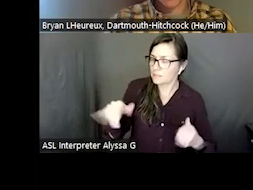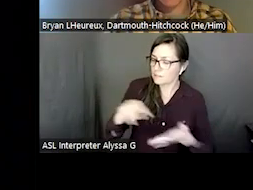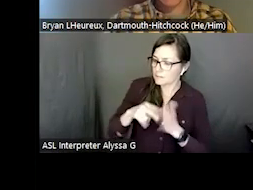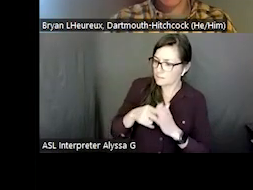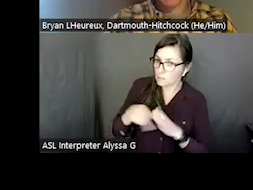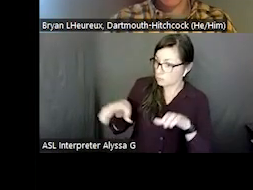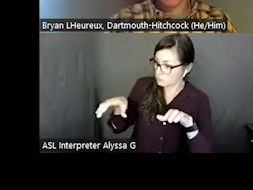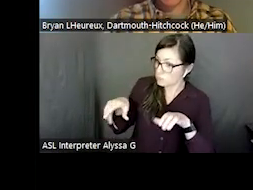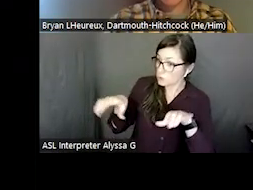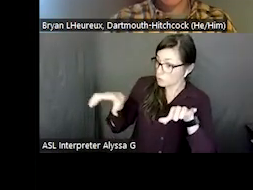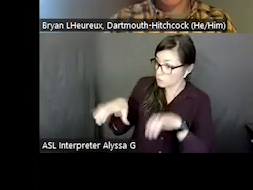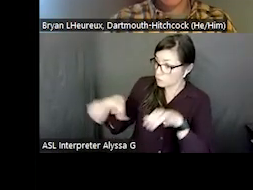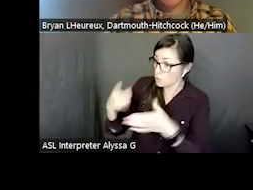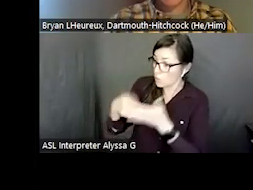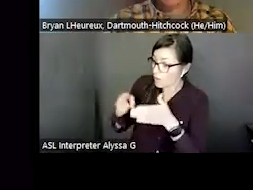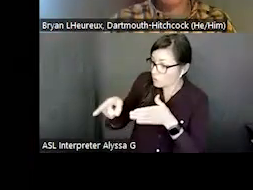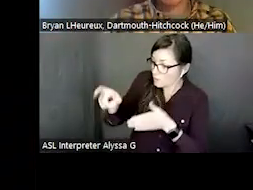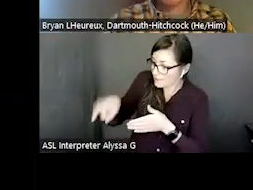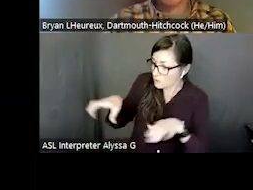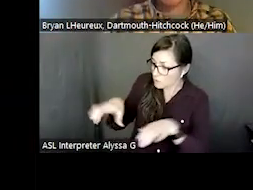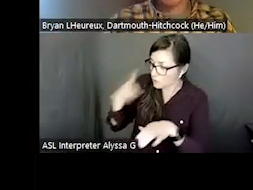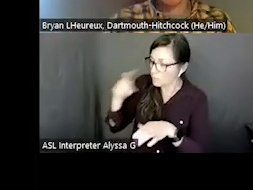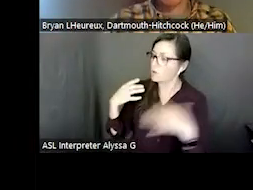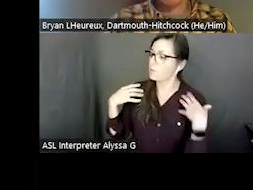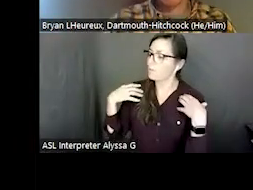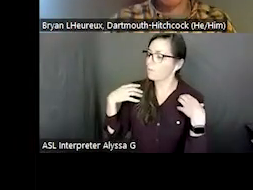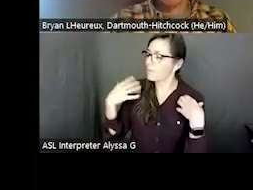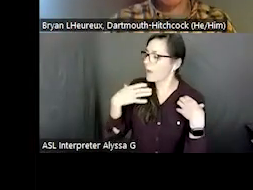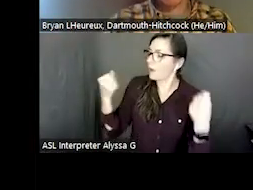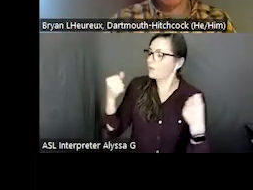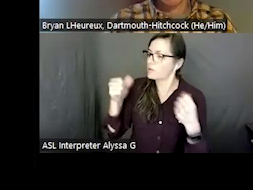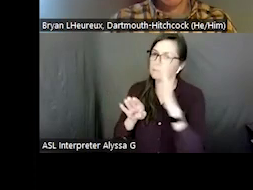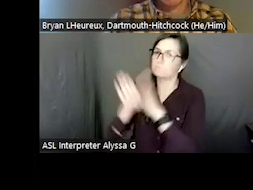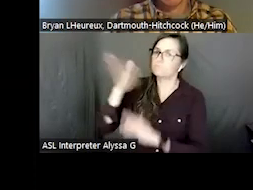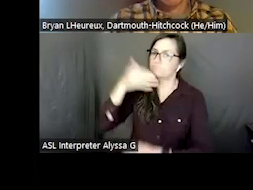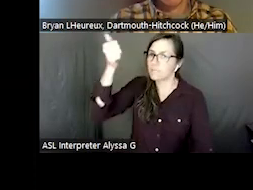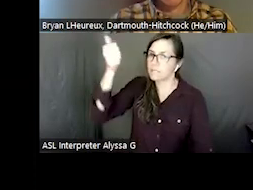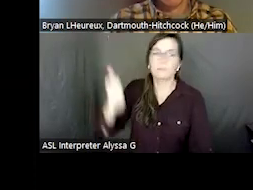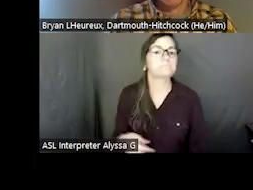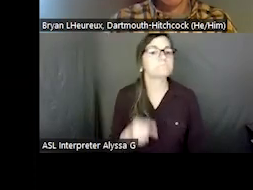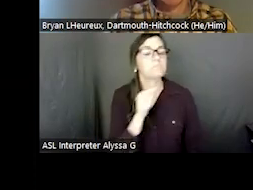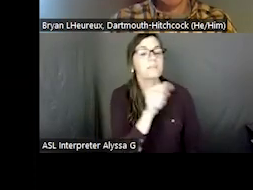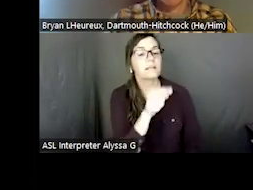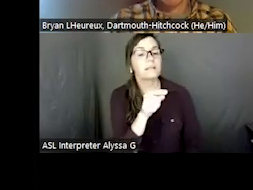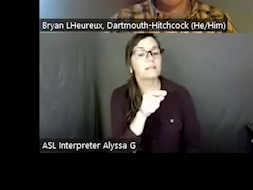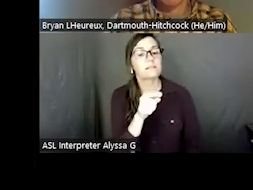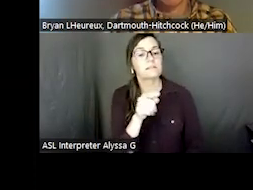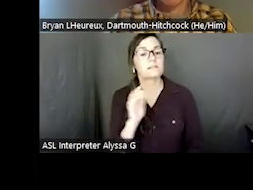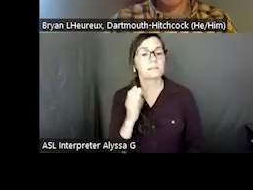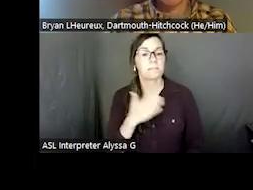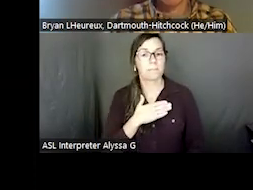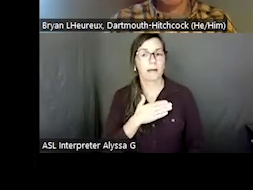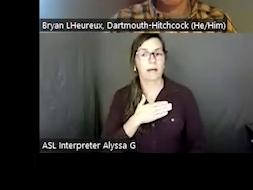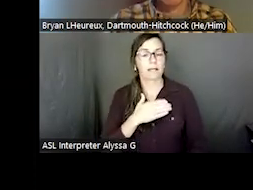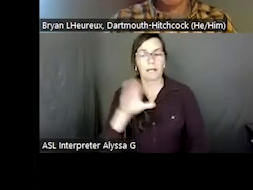it to attain the best level of health that they can in their environment. Here's Bexar County. San Antonio is most of Bexar County.